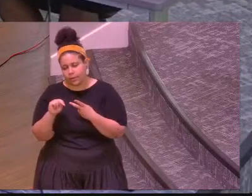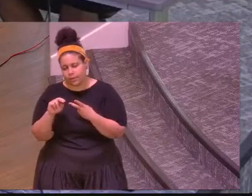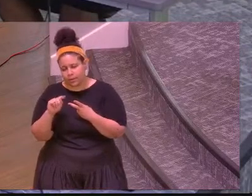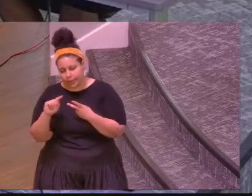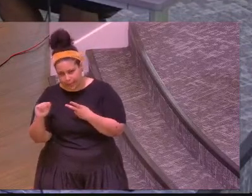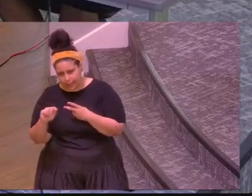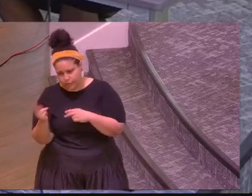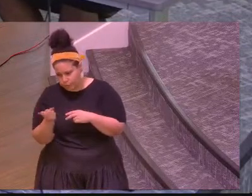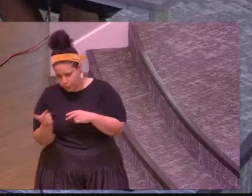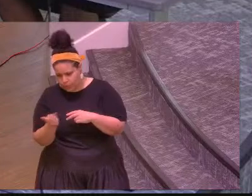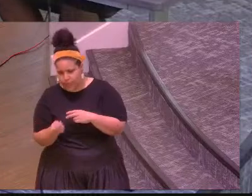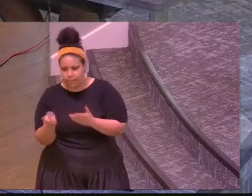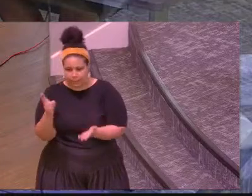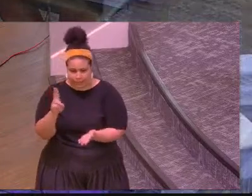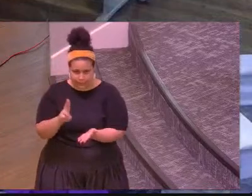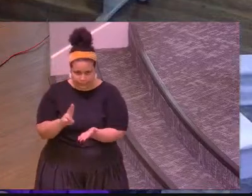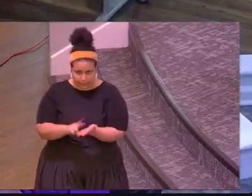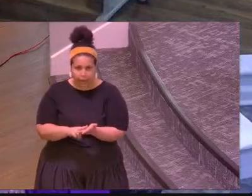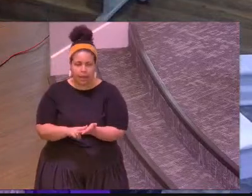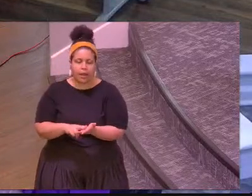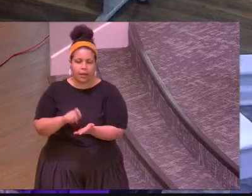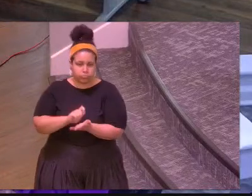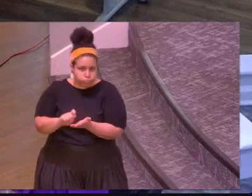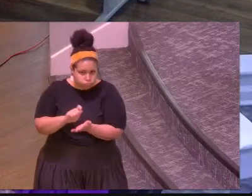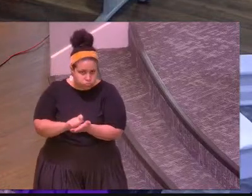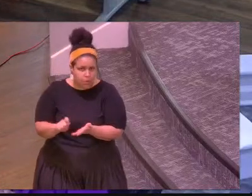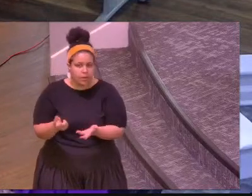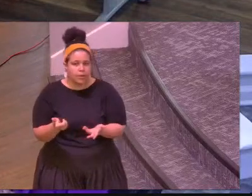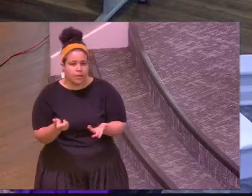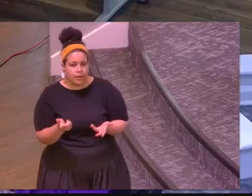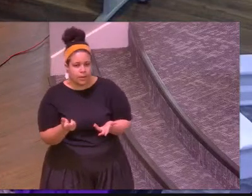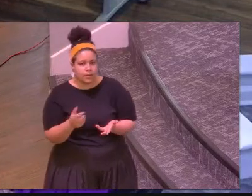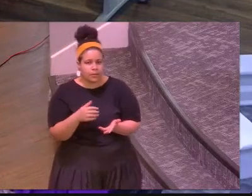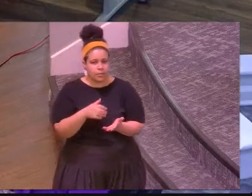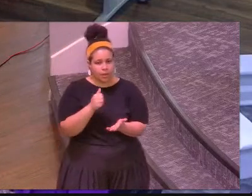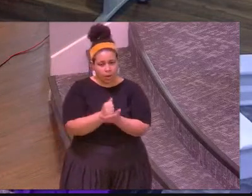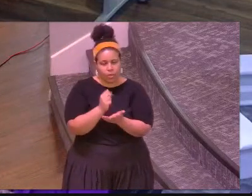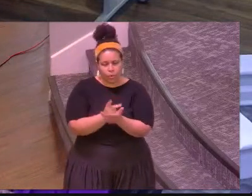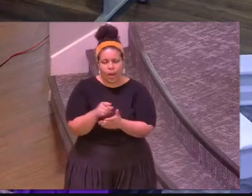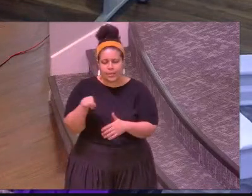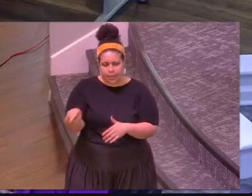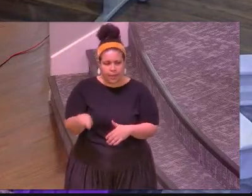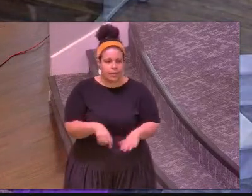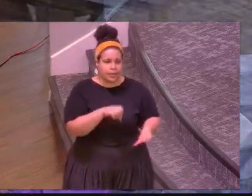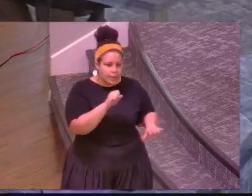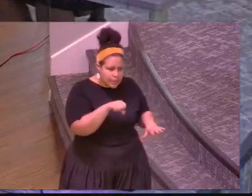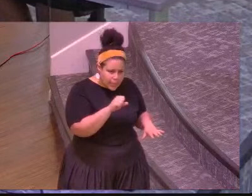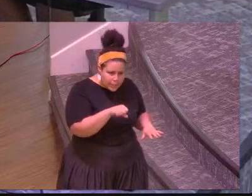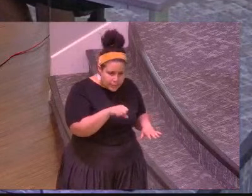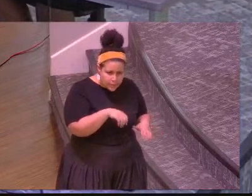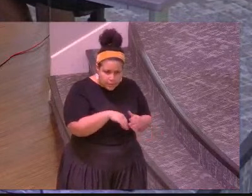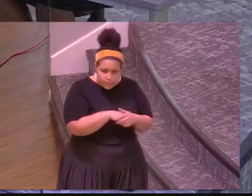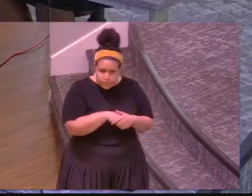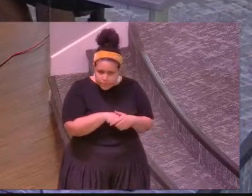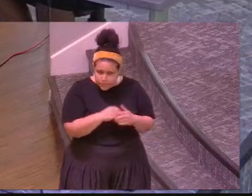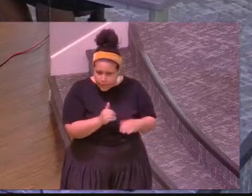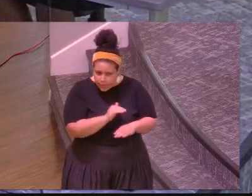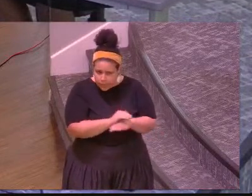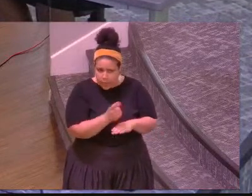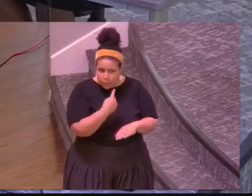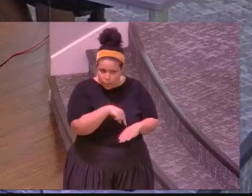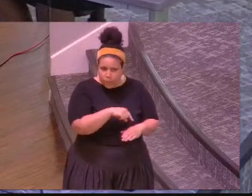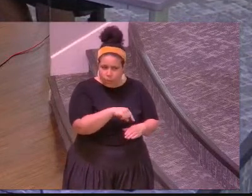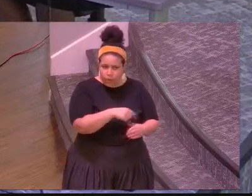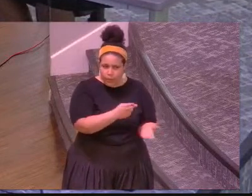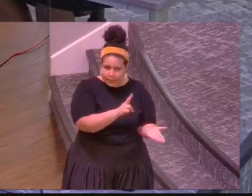the closing, and this resolution also authorizes them to sign those. Right. Yeah. So we'll have closing documents. Yeah, tonight we'll sign the bond